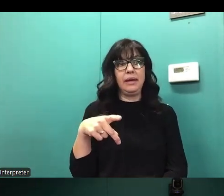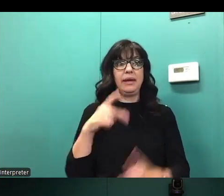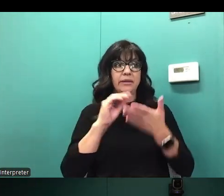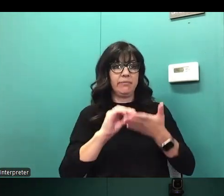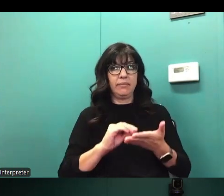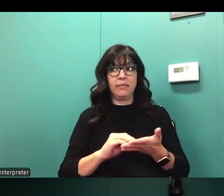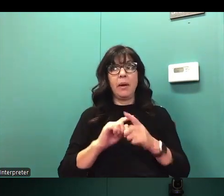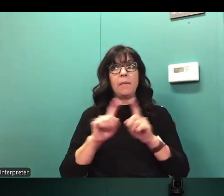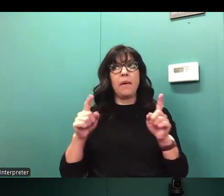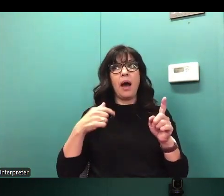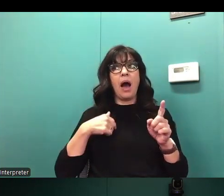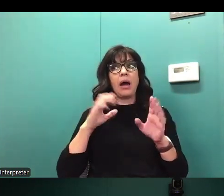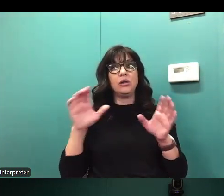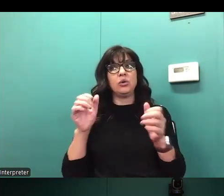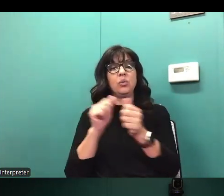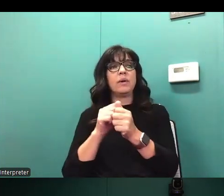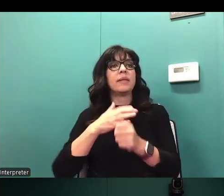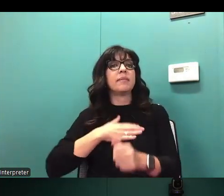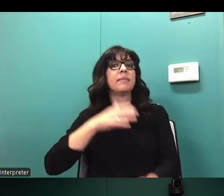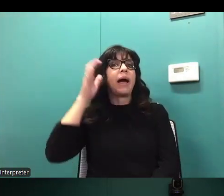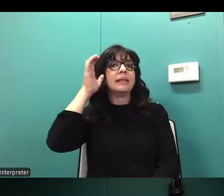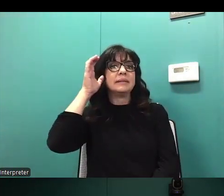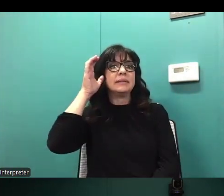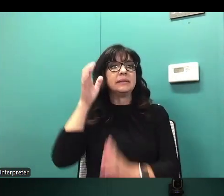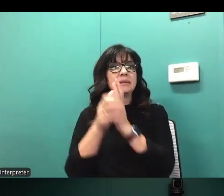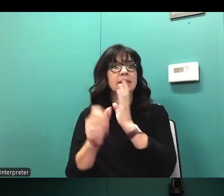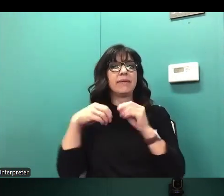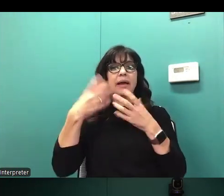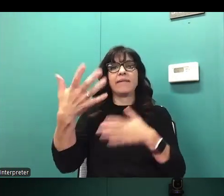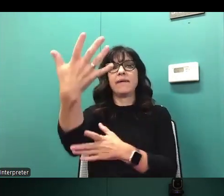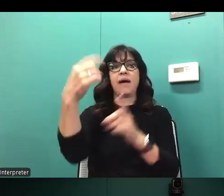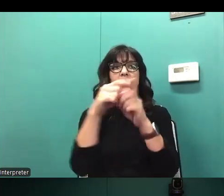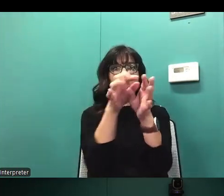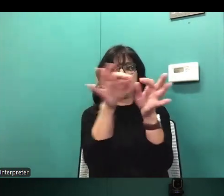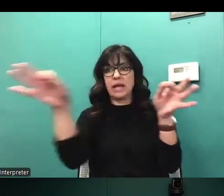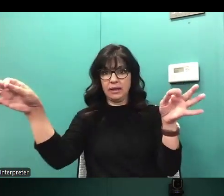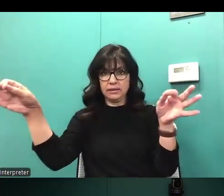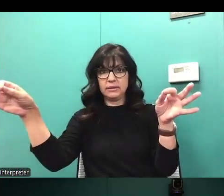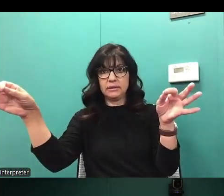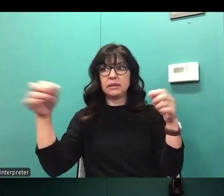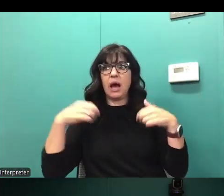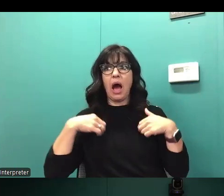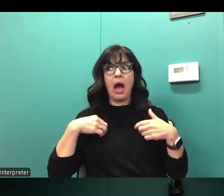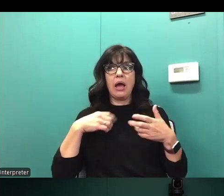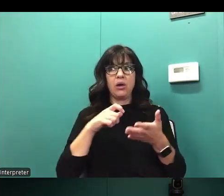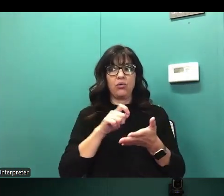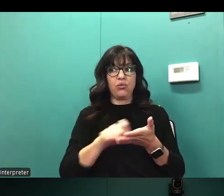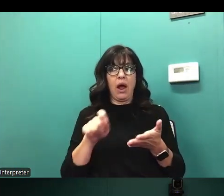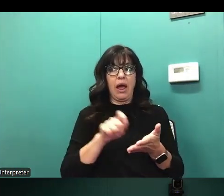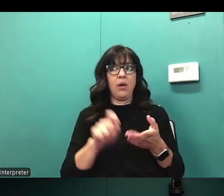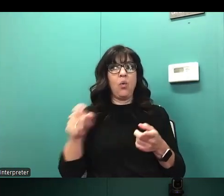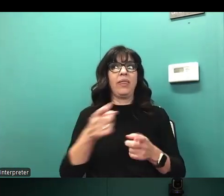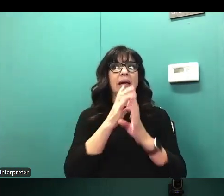but I do it with my listening skills. So if I give them a 5-word sentence, then I write exactly what they say